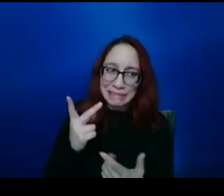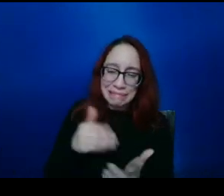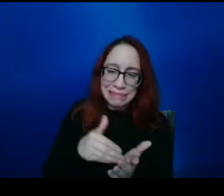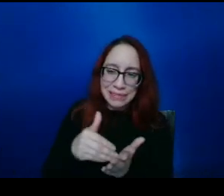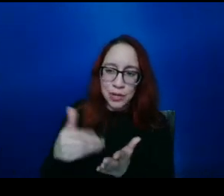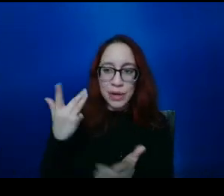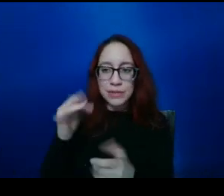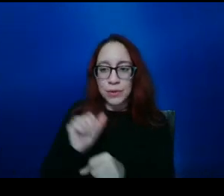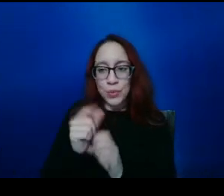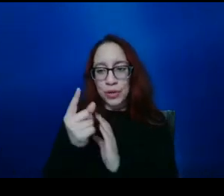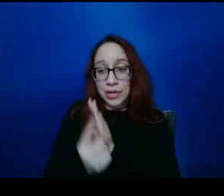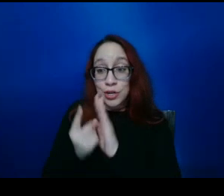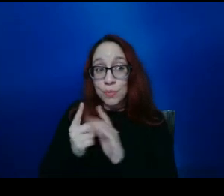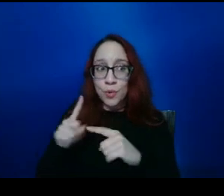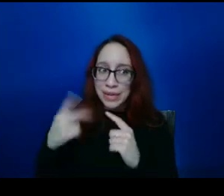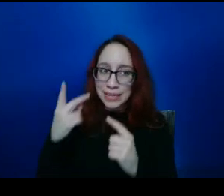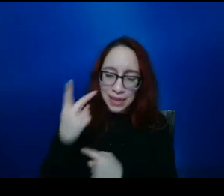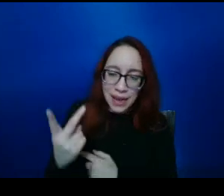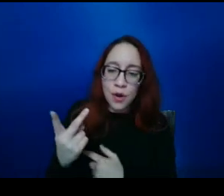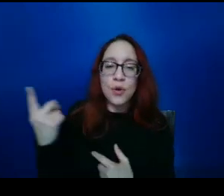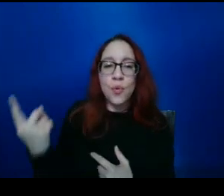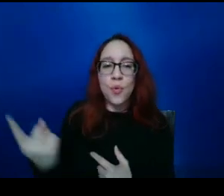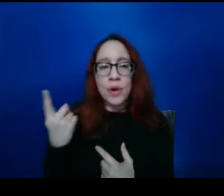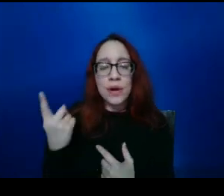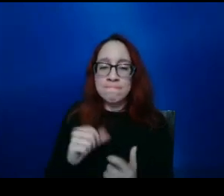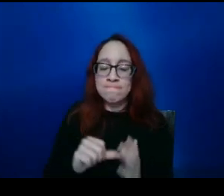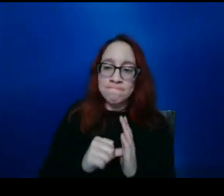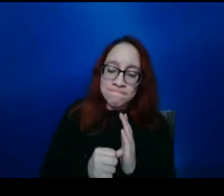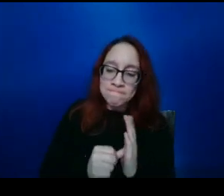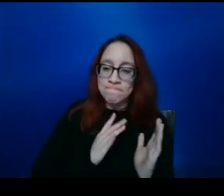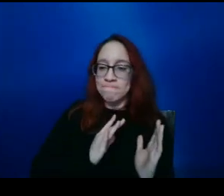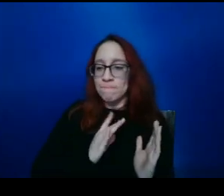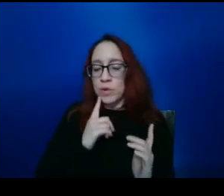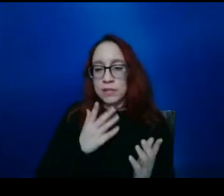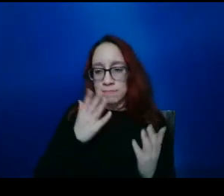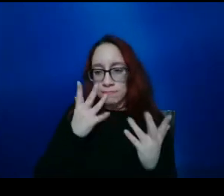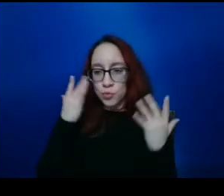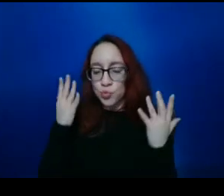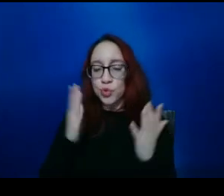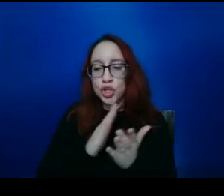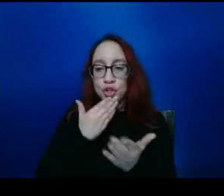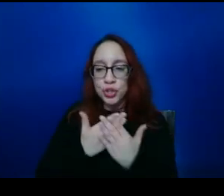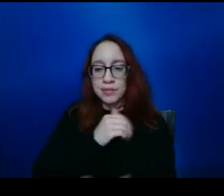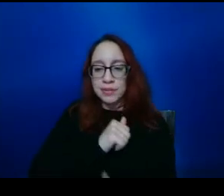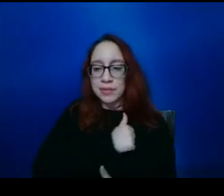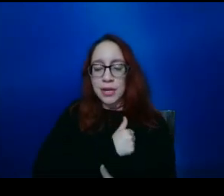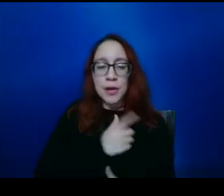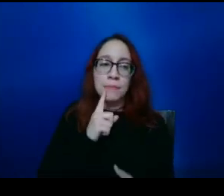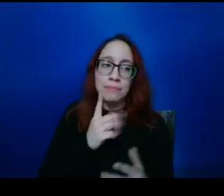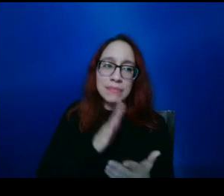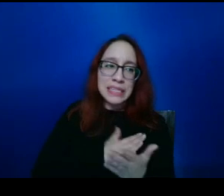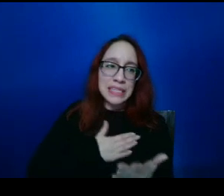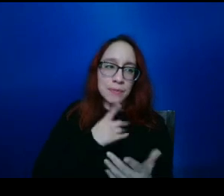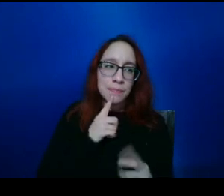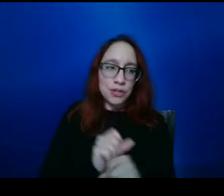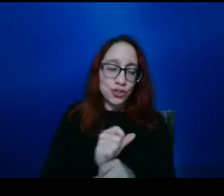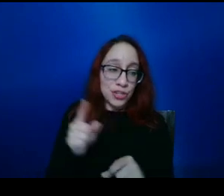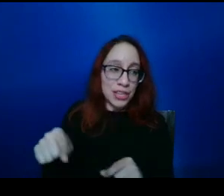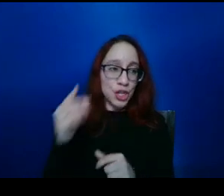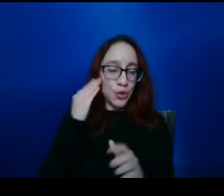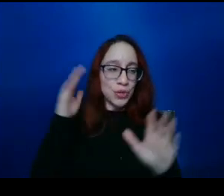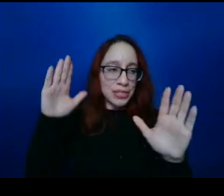of my work hours, but when I do, I'm always impressed with their courtesy and good attitude. Please make sure that they know that